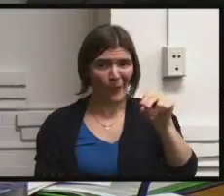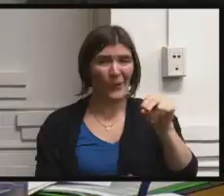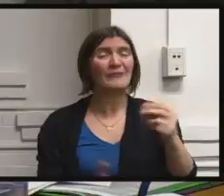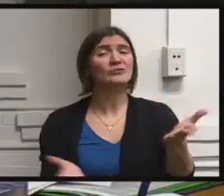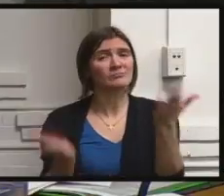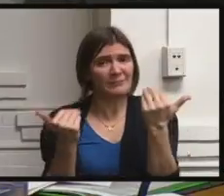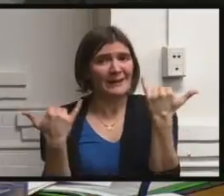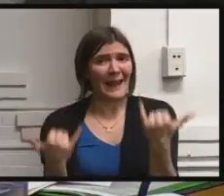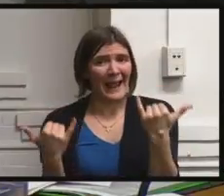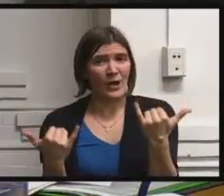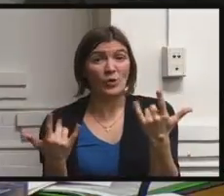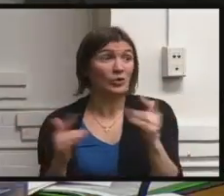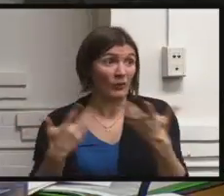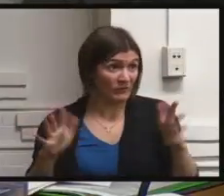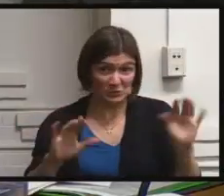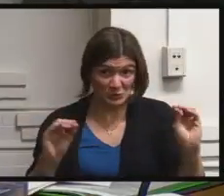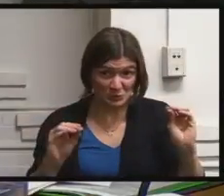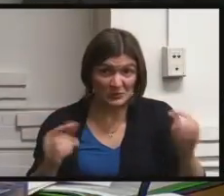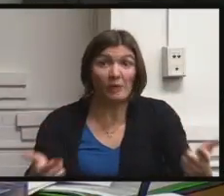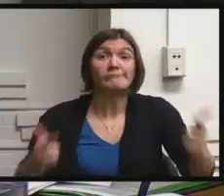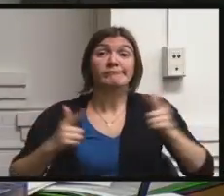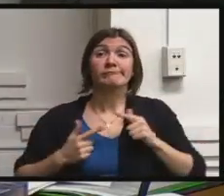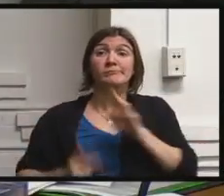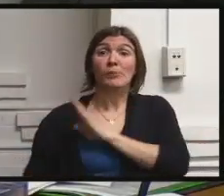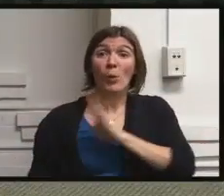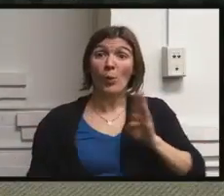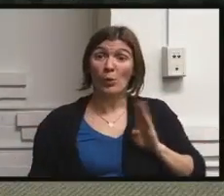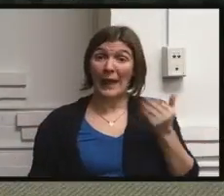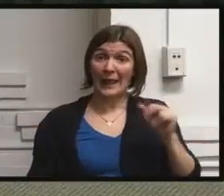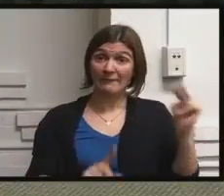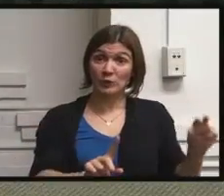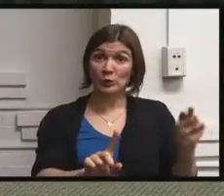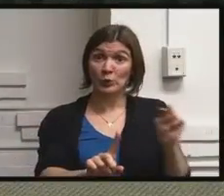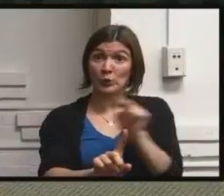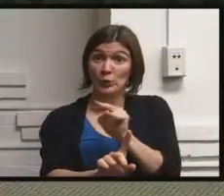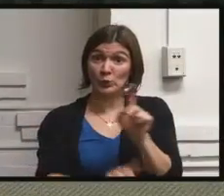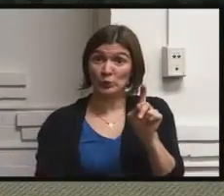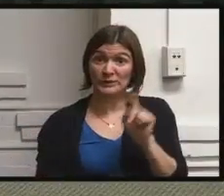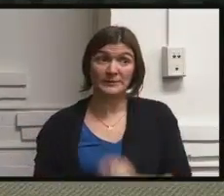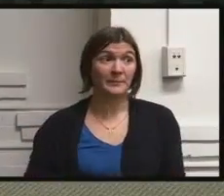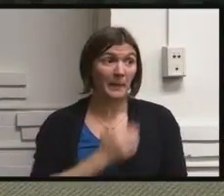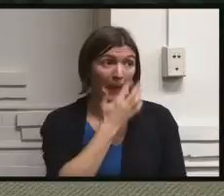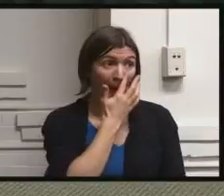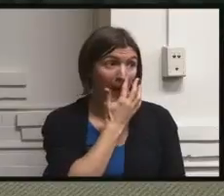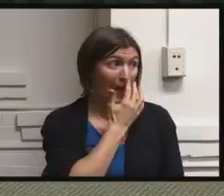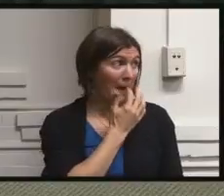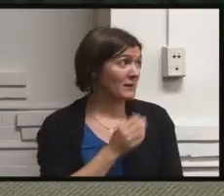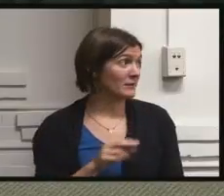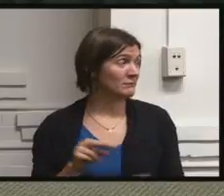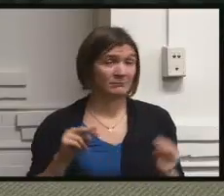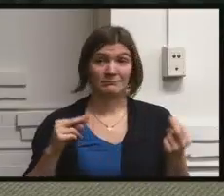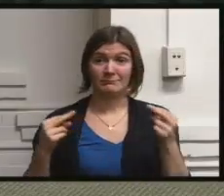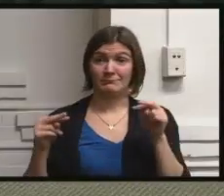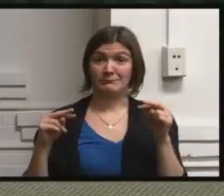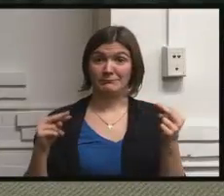is, there anybody on the board who's got any specific views about that topic?